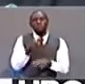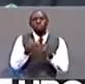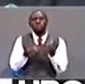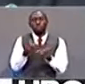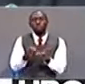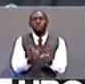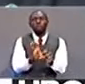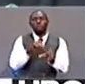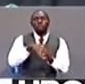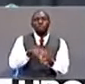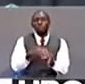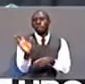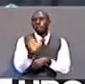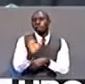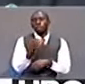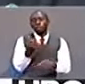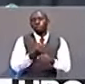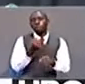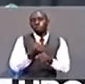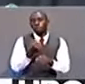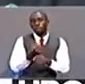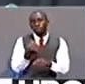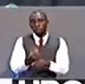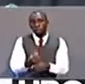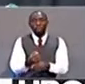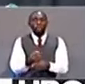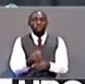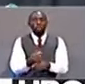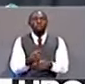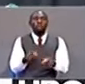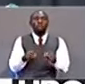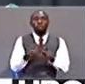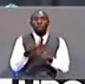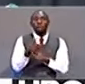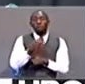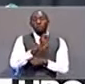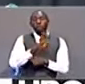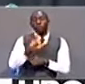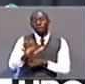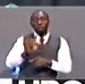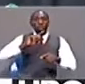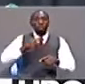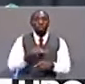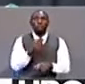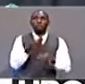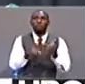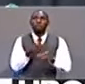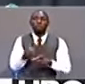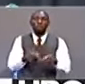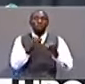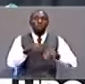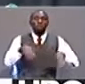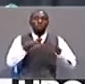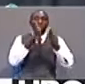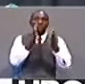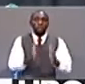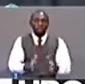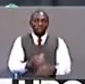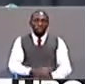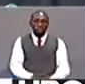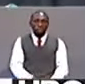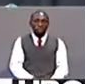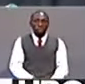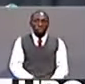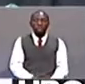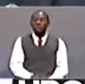companies. Indirect employment will be about 45,000 people by the contractors, and